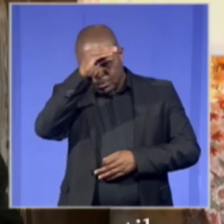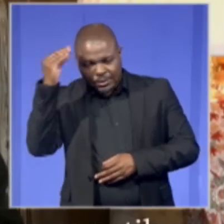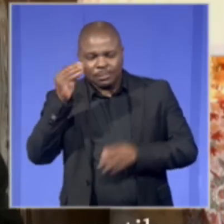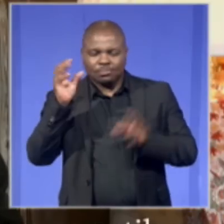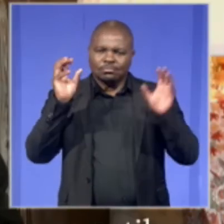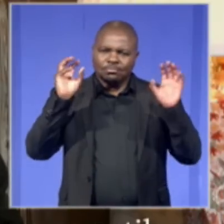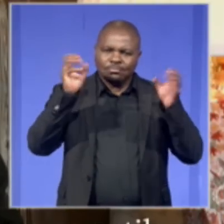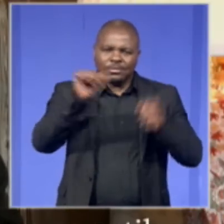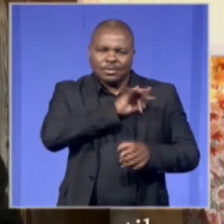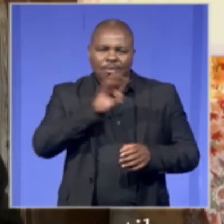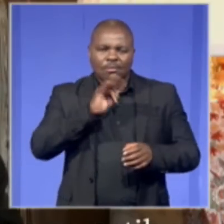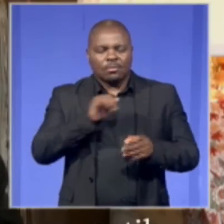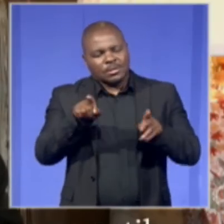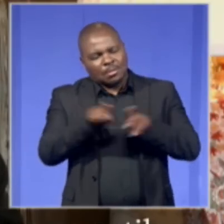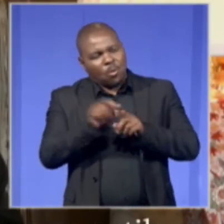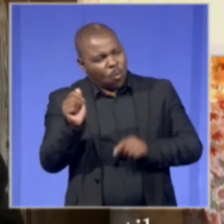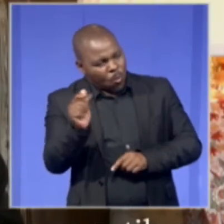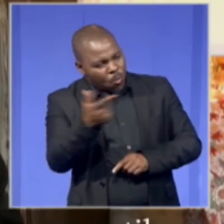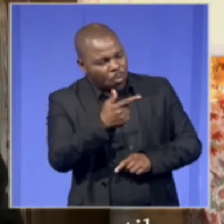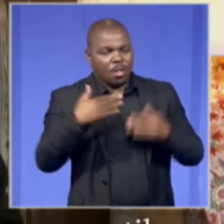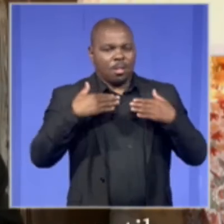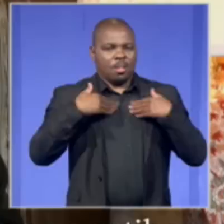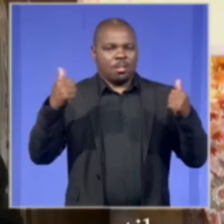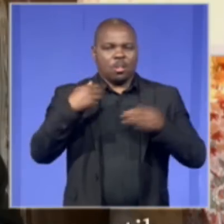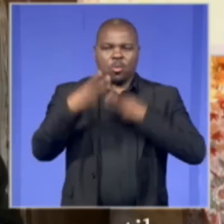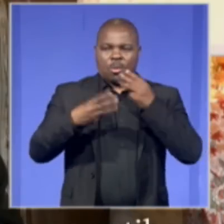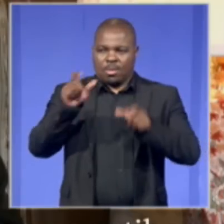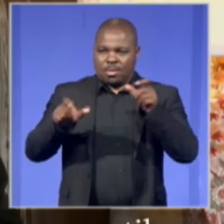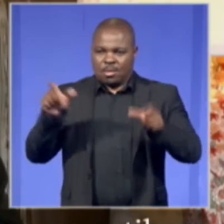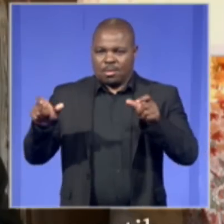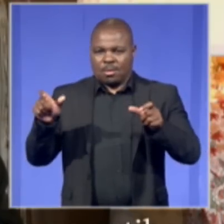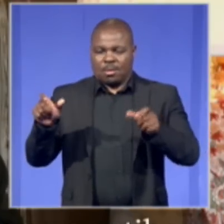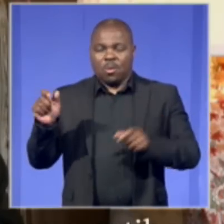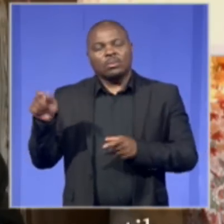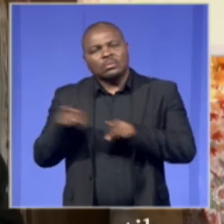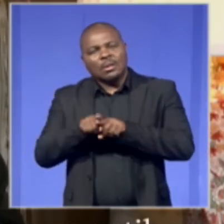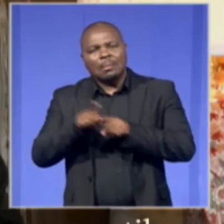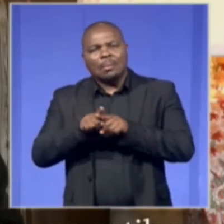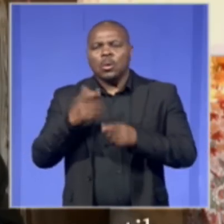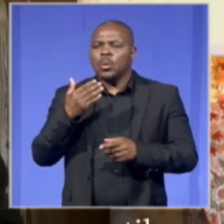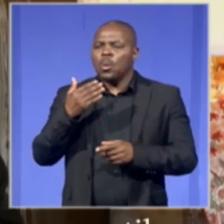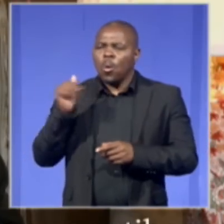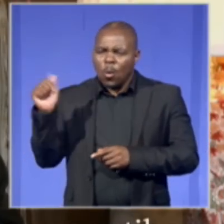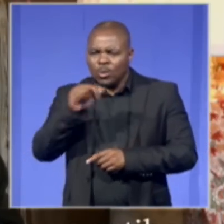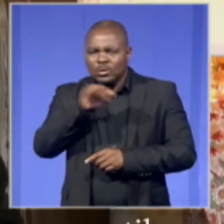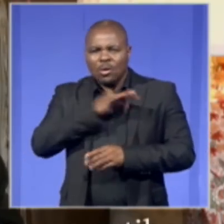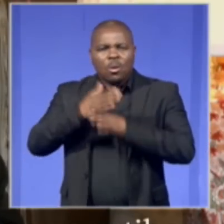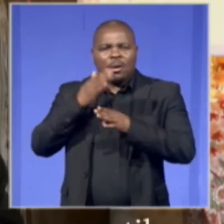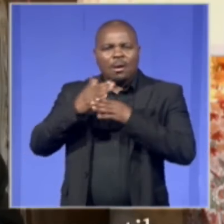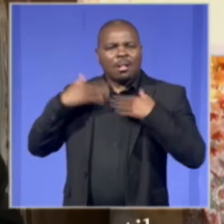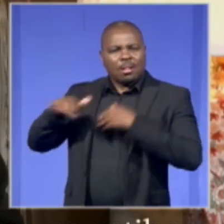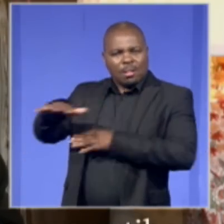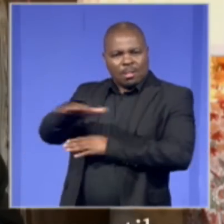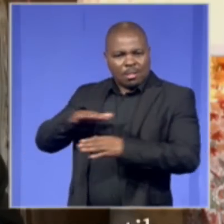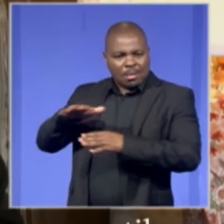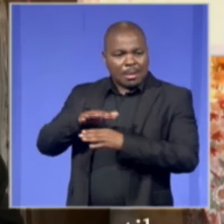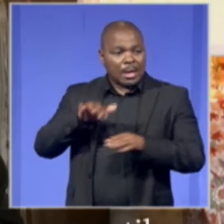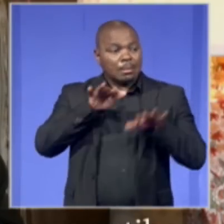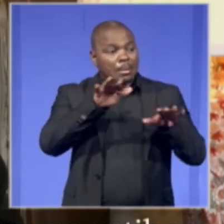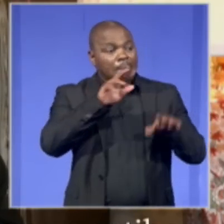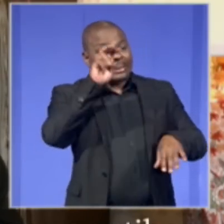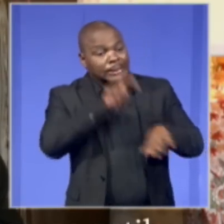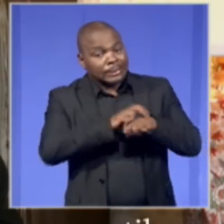and other health workers, and all frontline personnel who respond to people in their